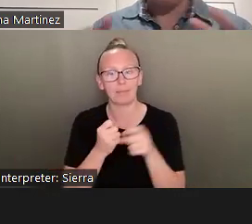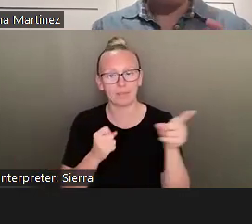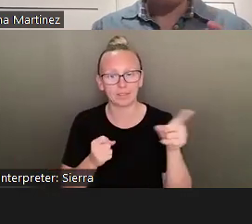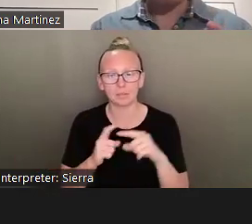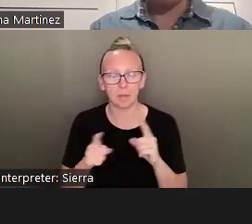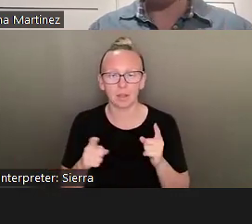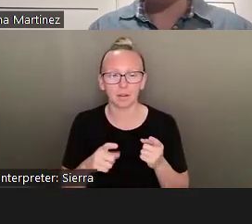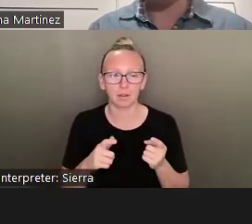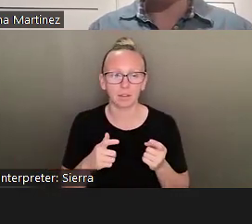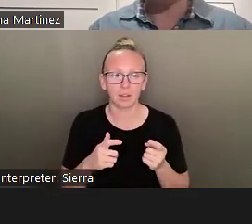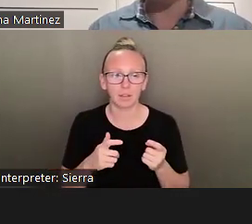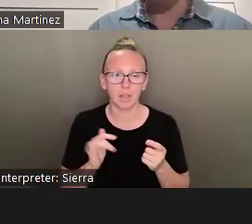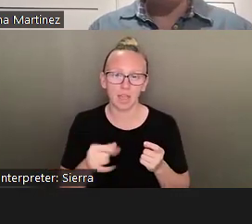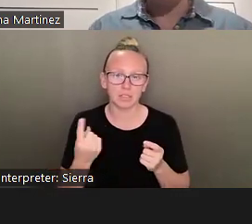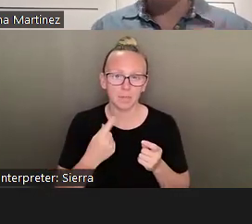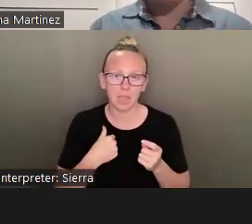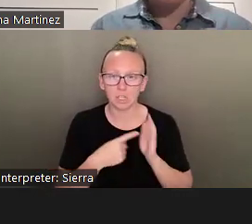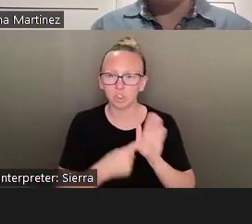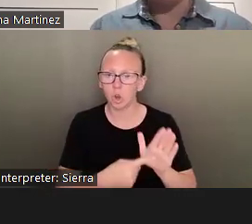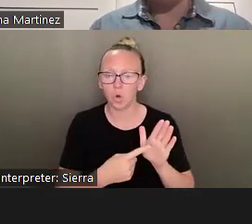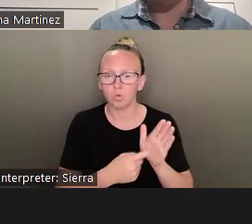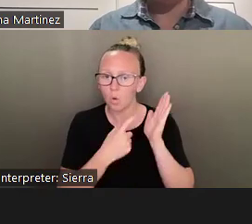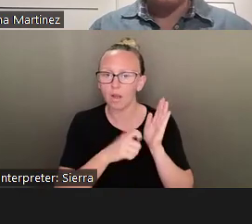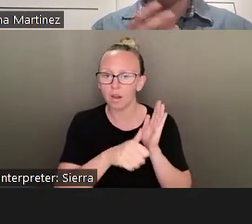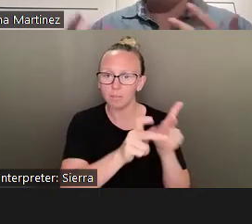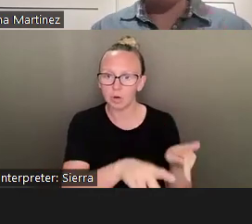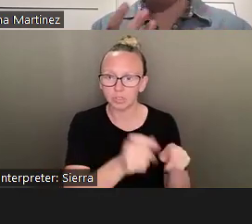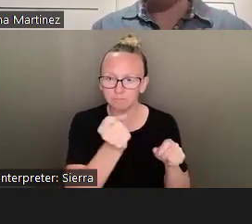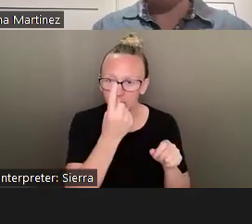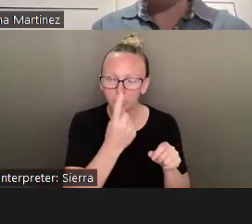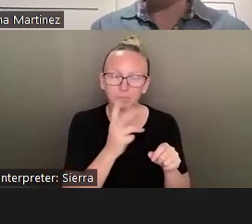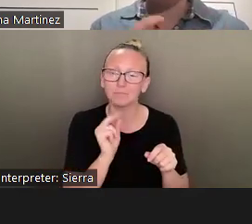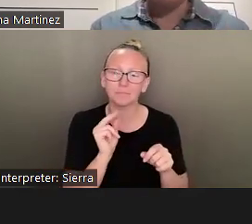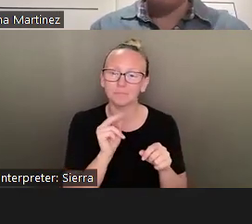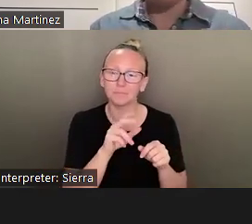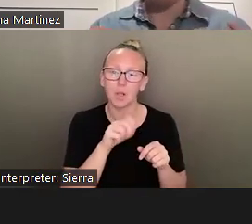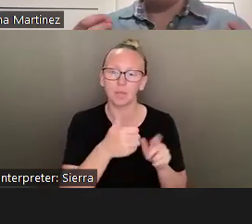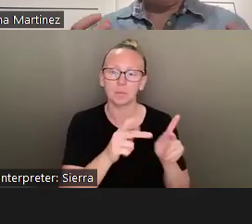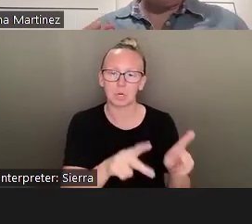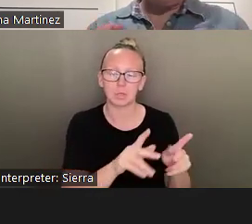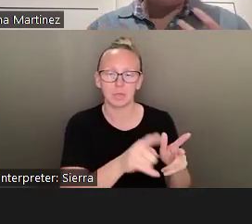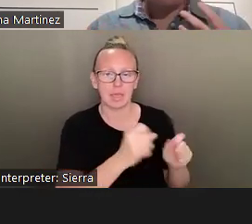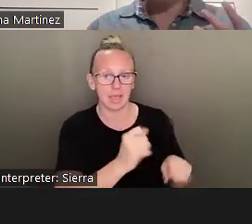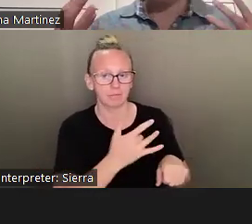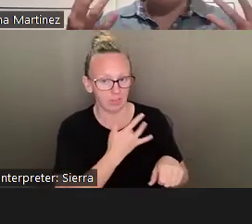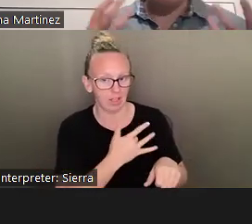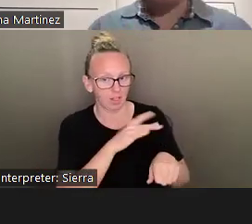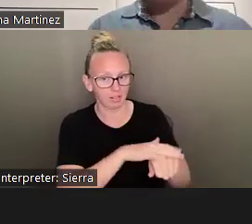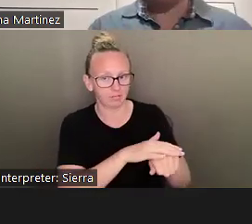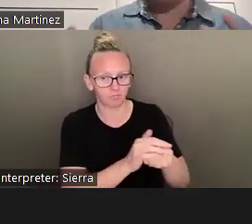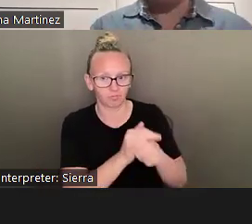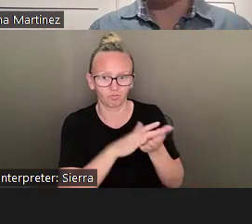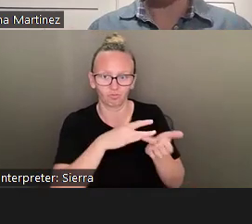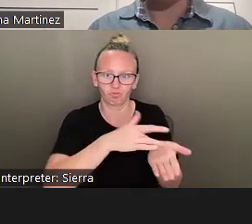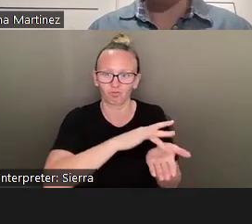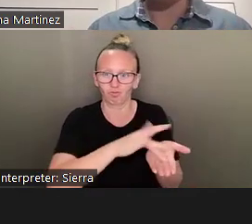the other person understand or know. All I needed them to do was to have their own experience feeling this object, having a